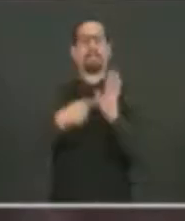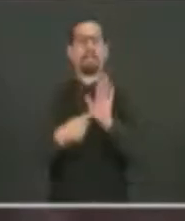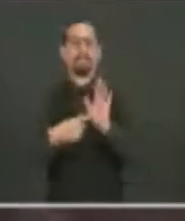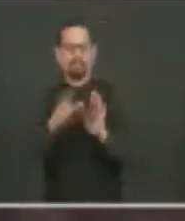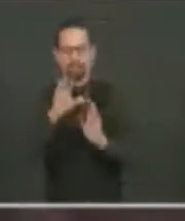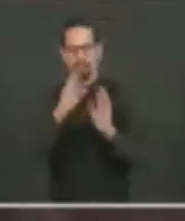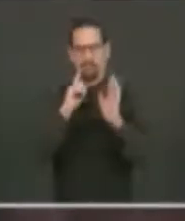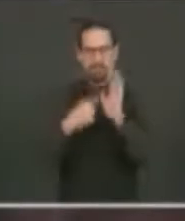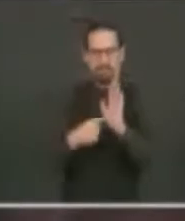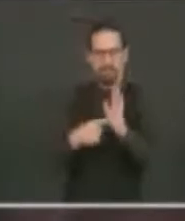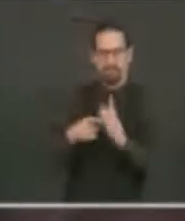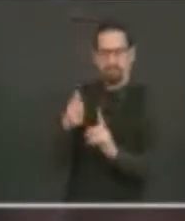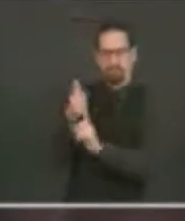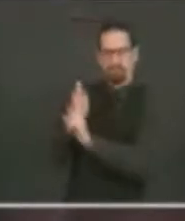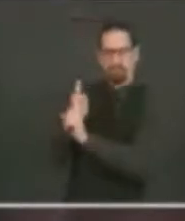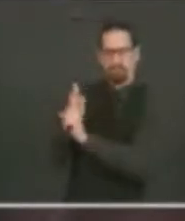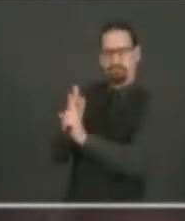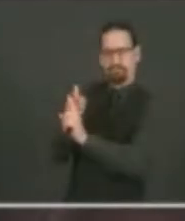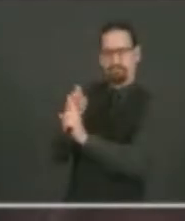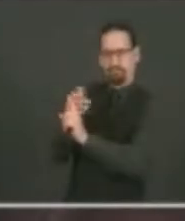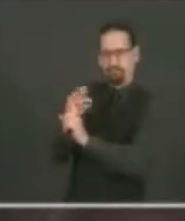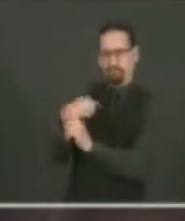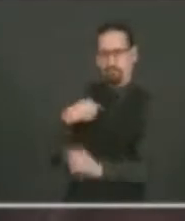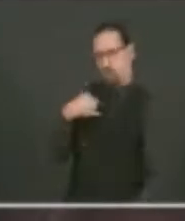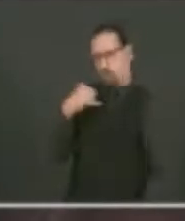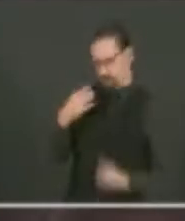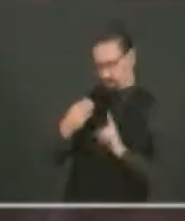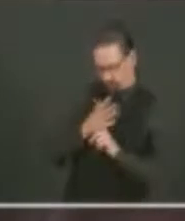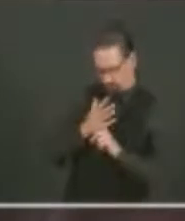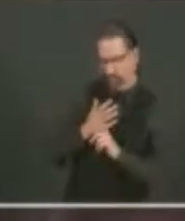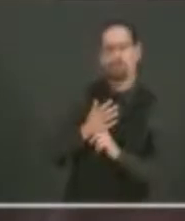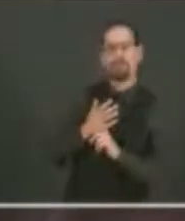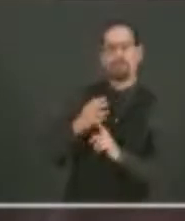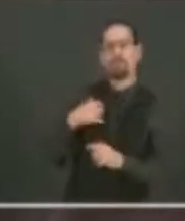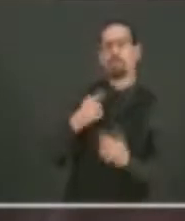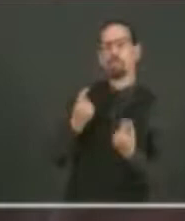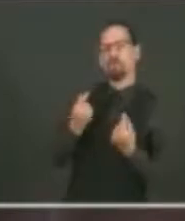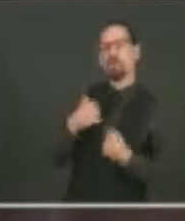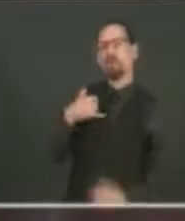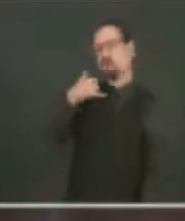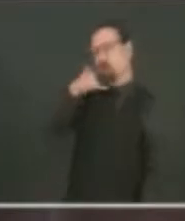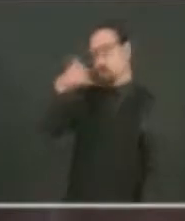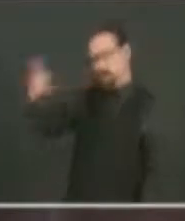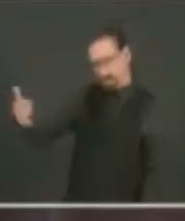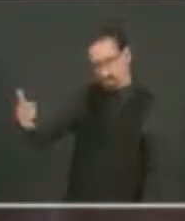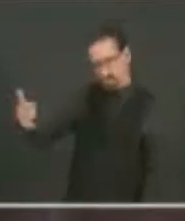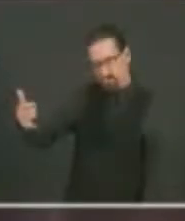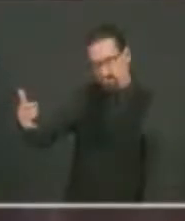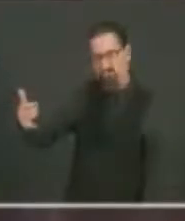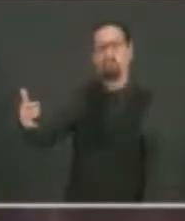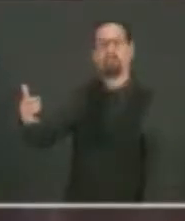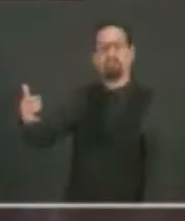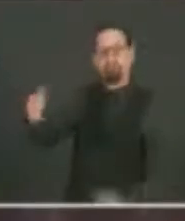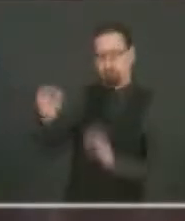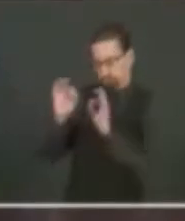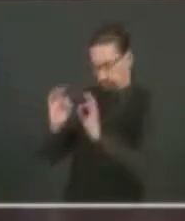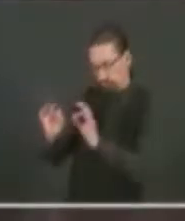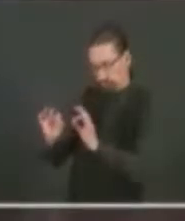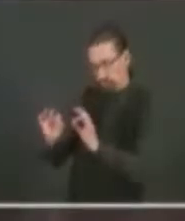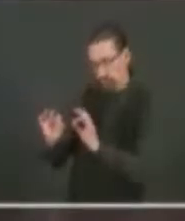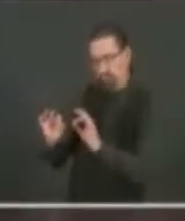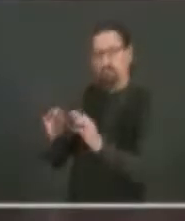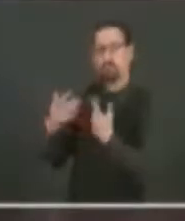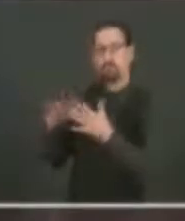site as the rapid test. We are encouraging people who get tested through the